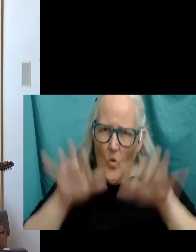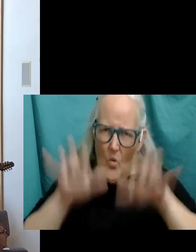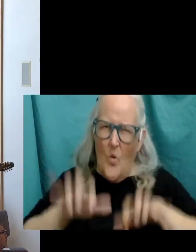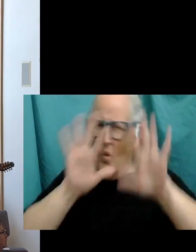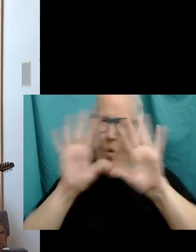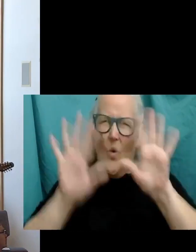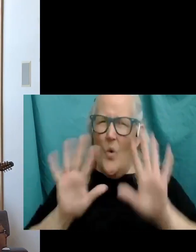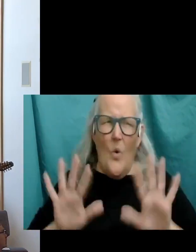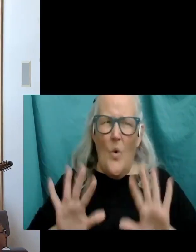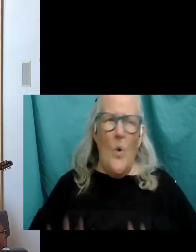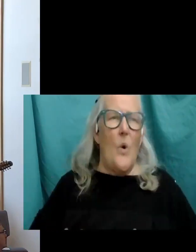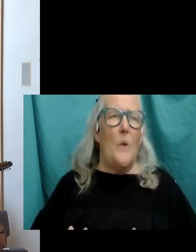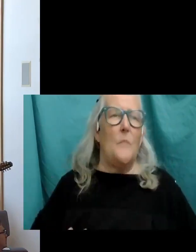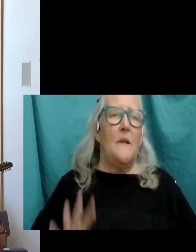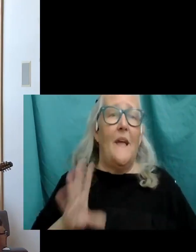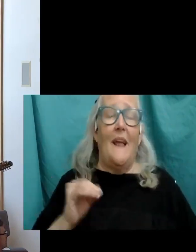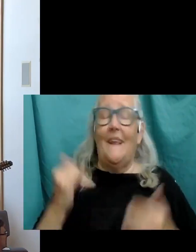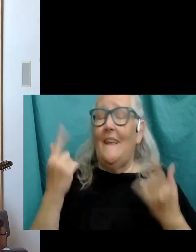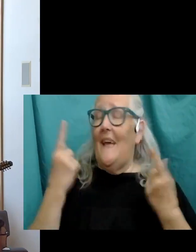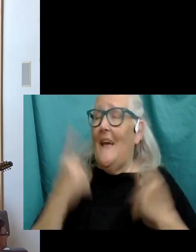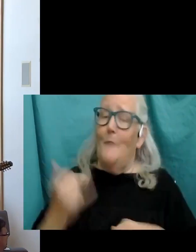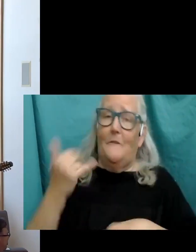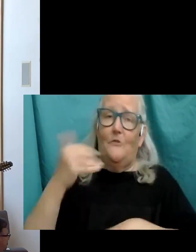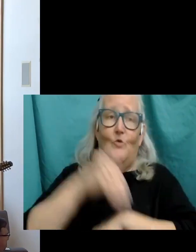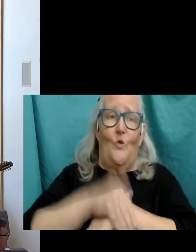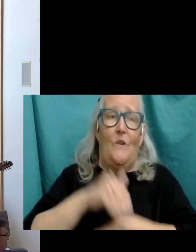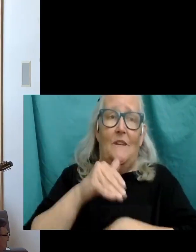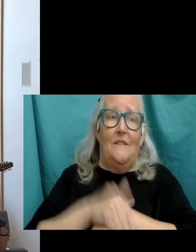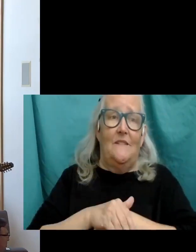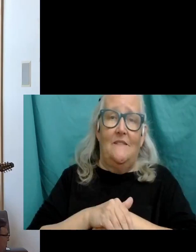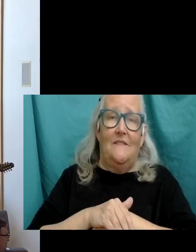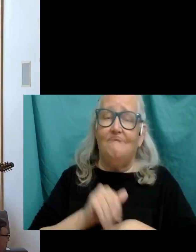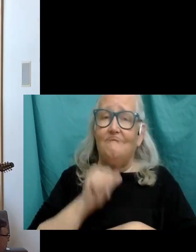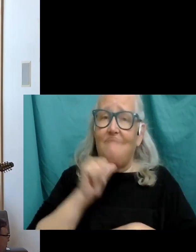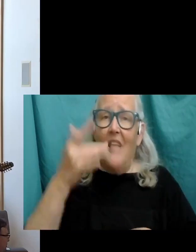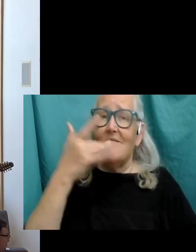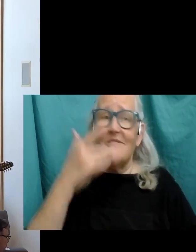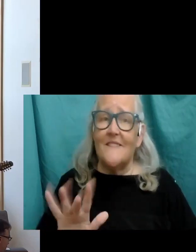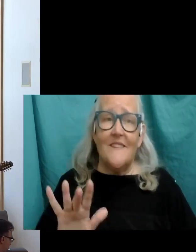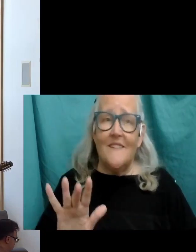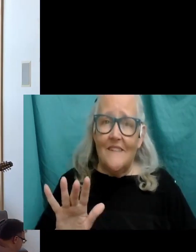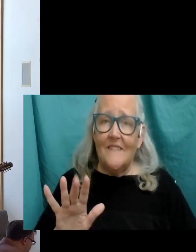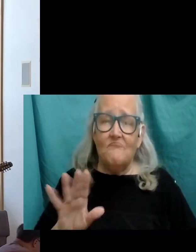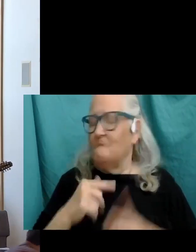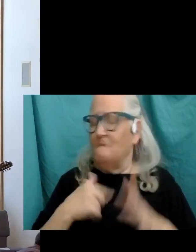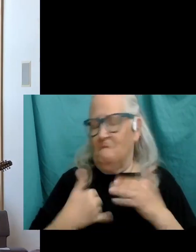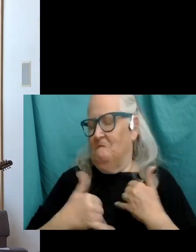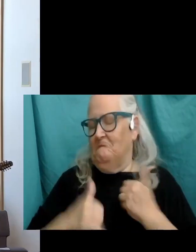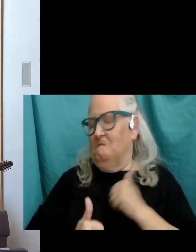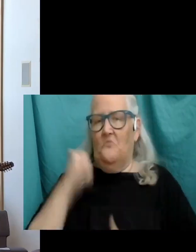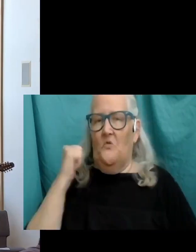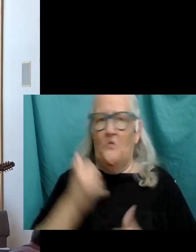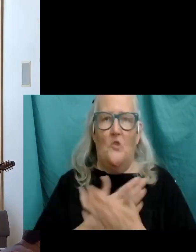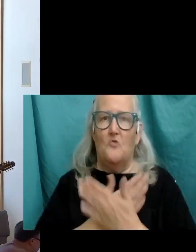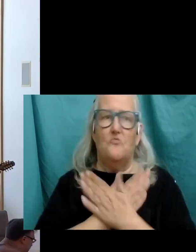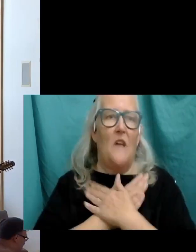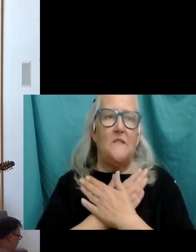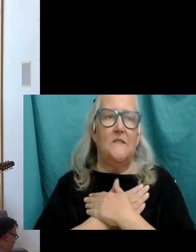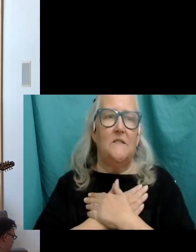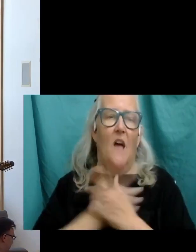storm. And if this night be unblessed, I shall not take my rest until